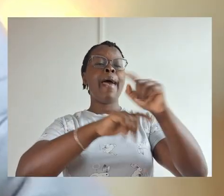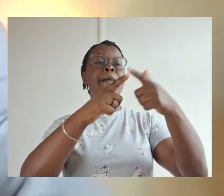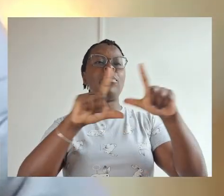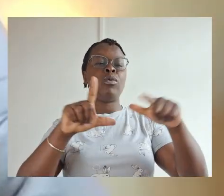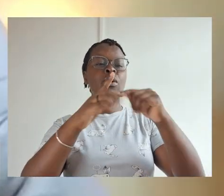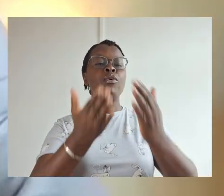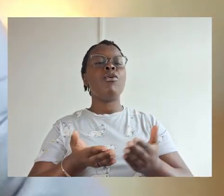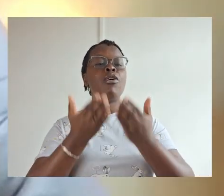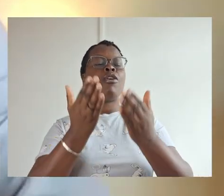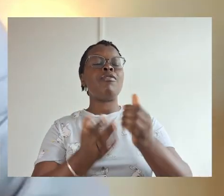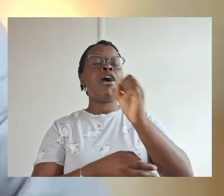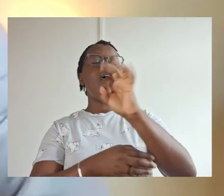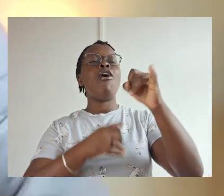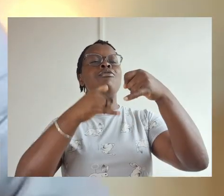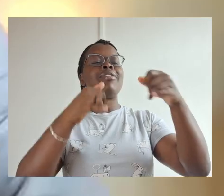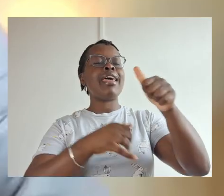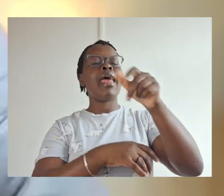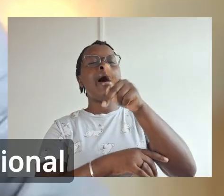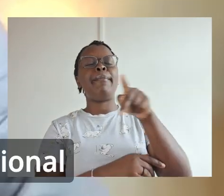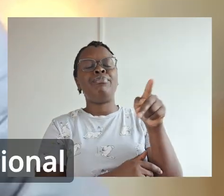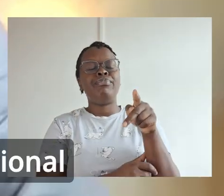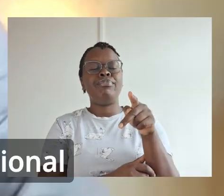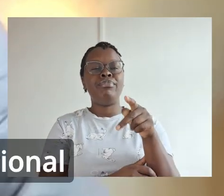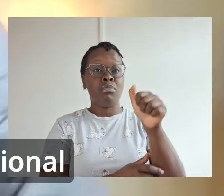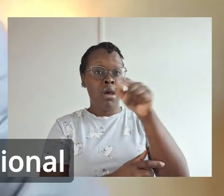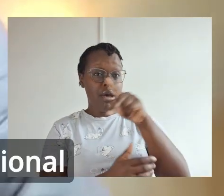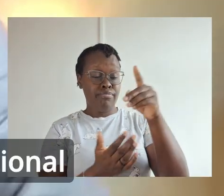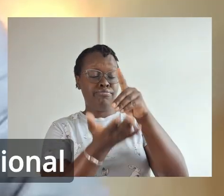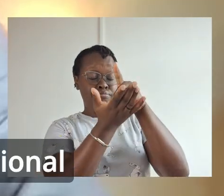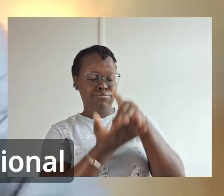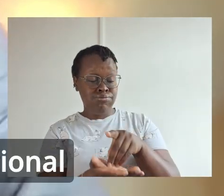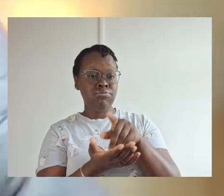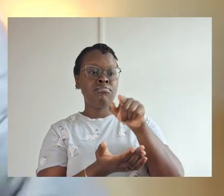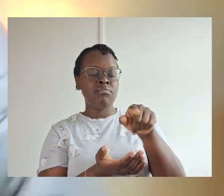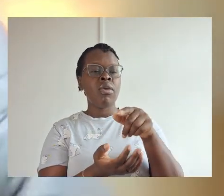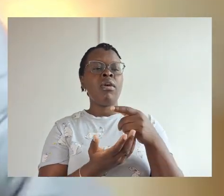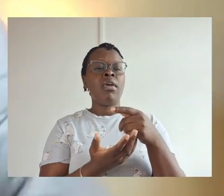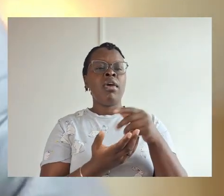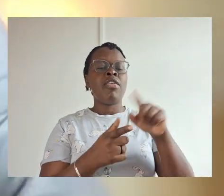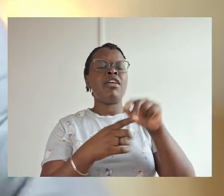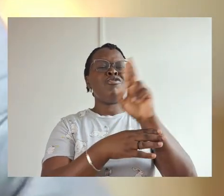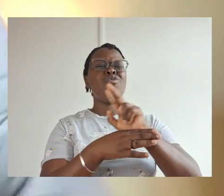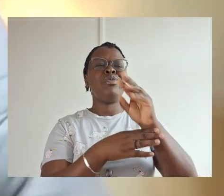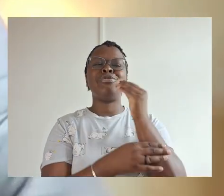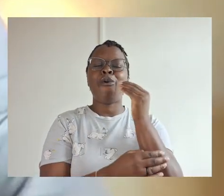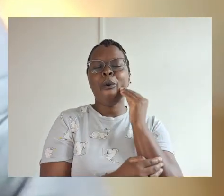now, we provide them offline app, which they will learn the foundation of literacy and numeracy